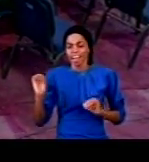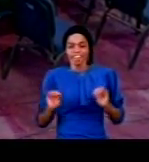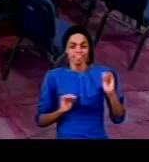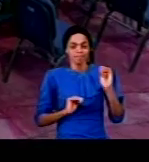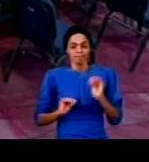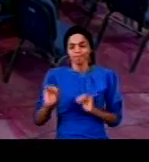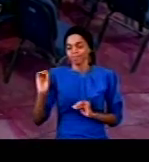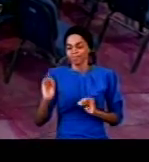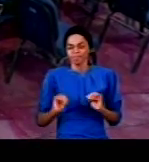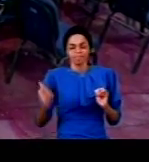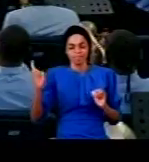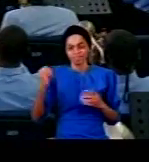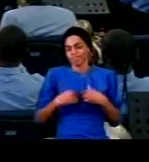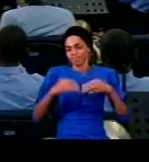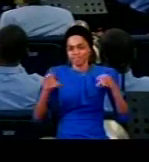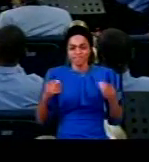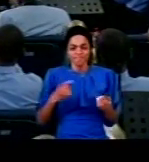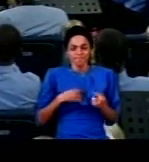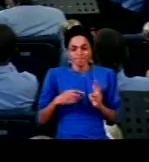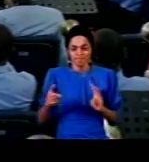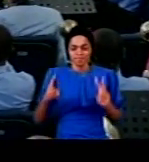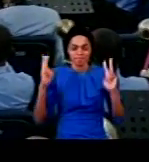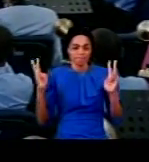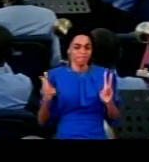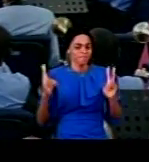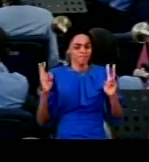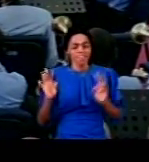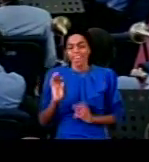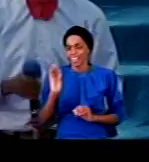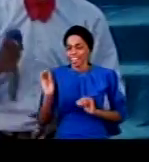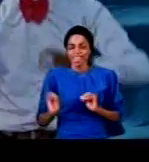God has given me victory, aye.